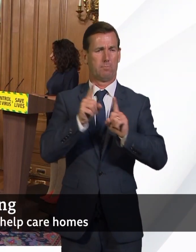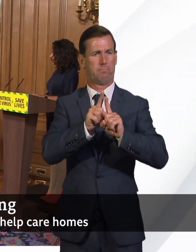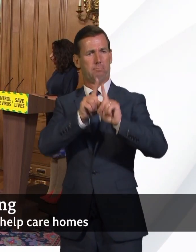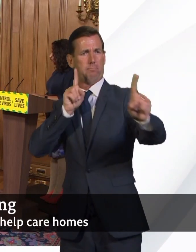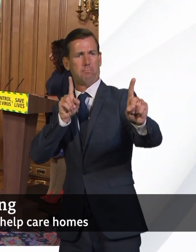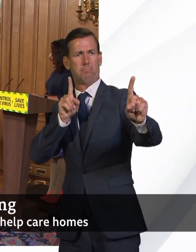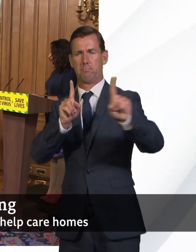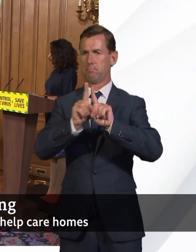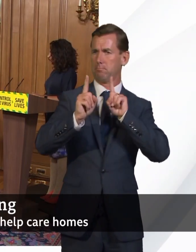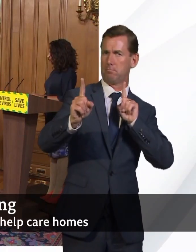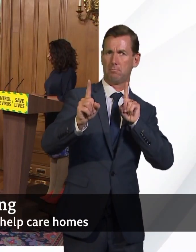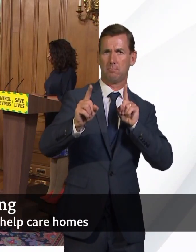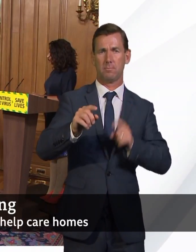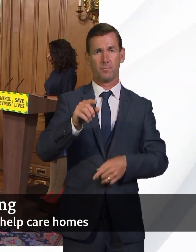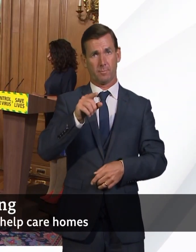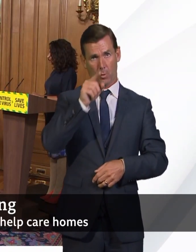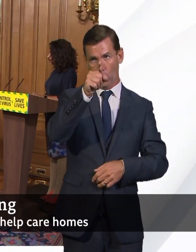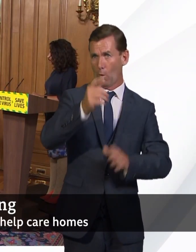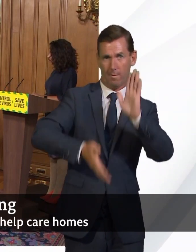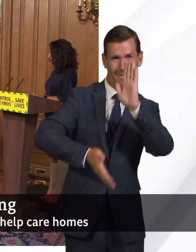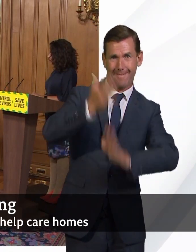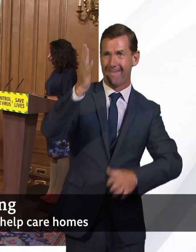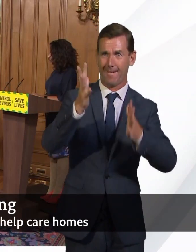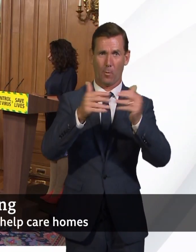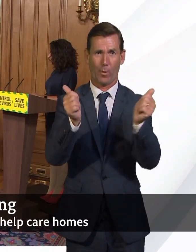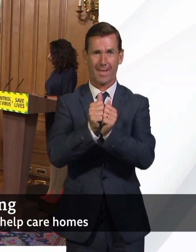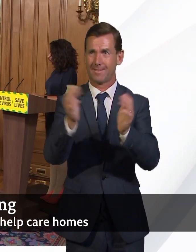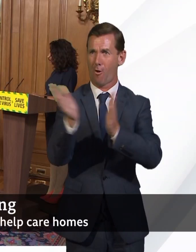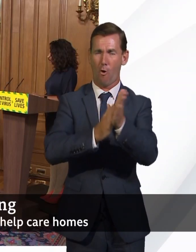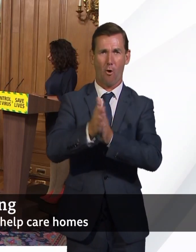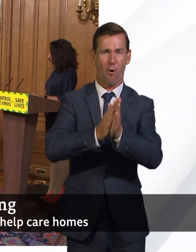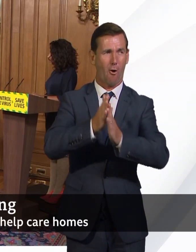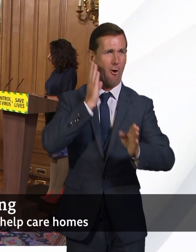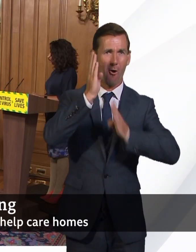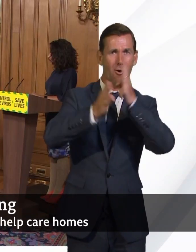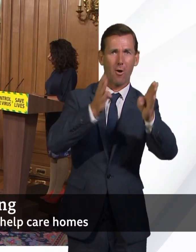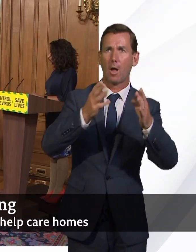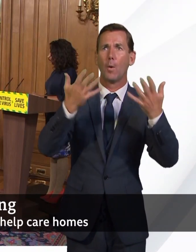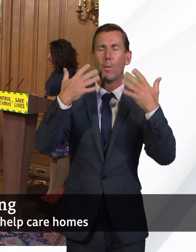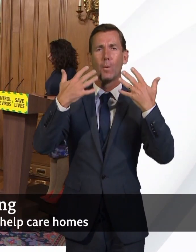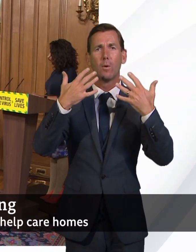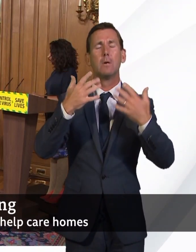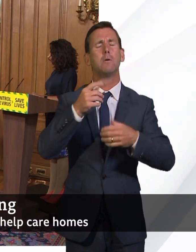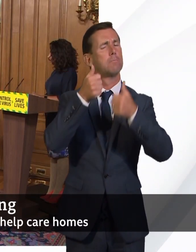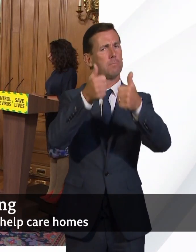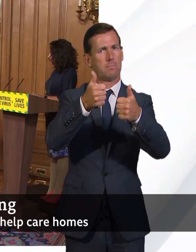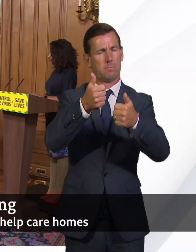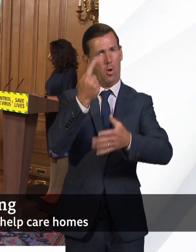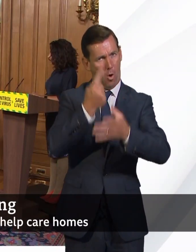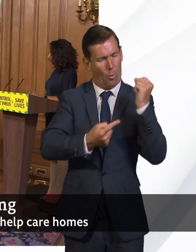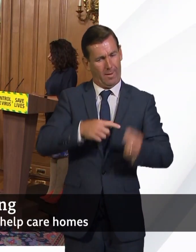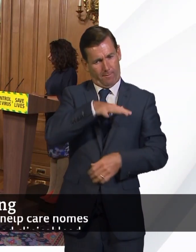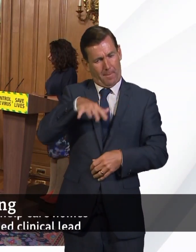distancing rules. So if you do go out and outdoors, do it only with members of your household